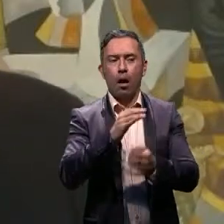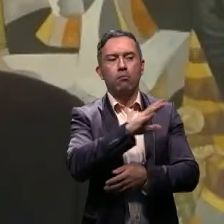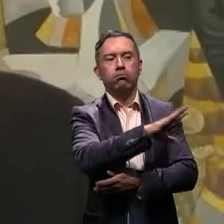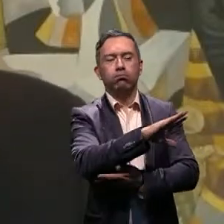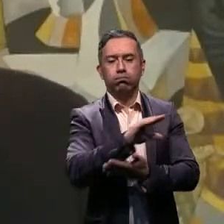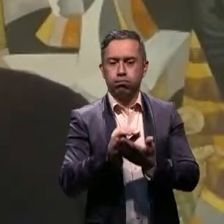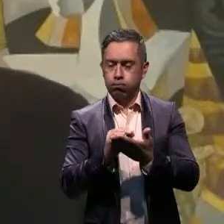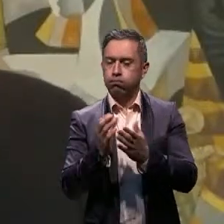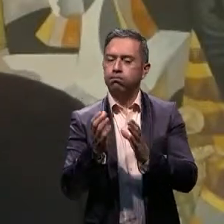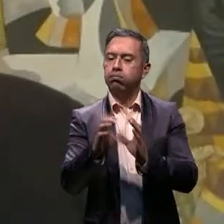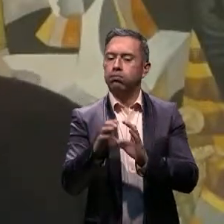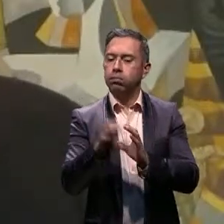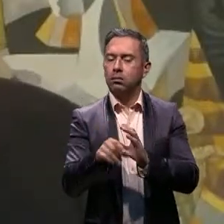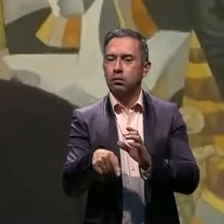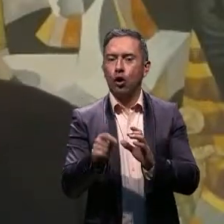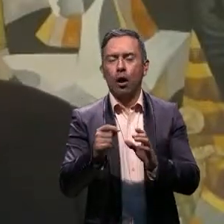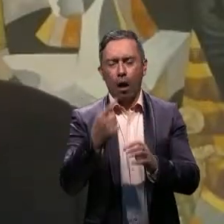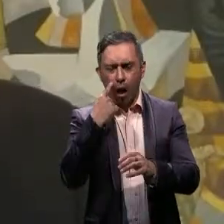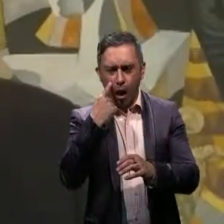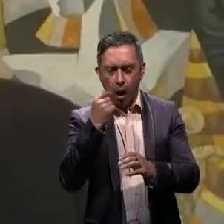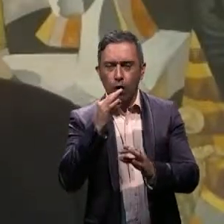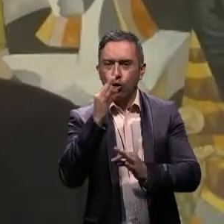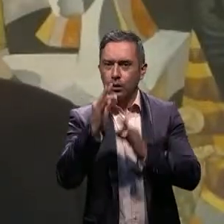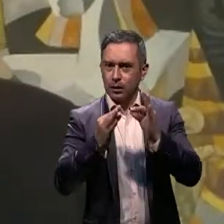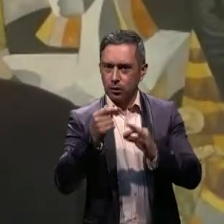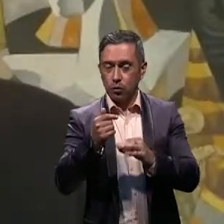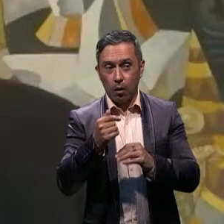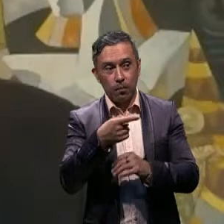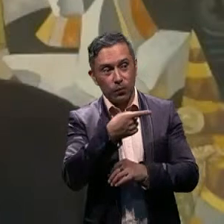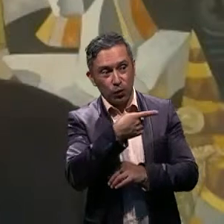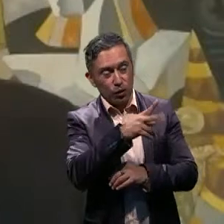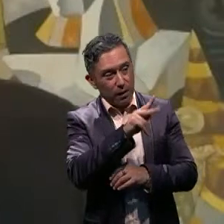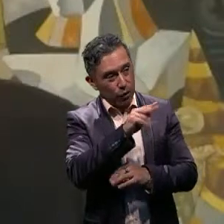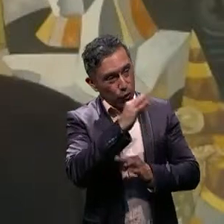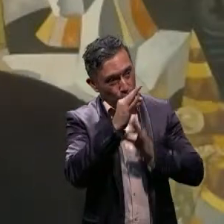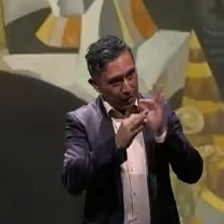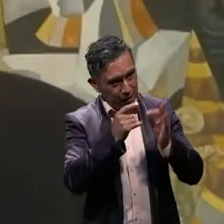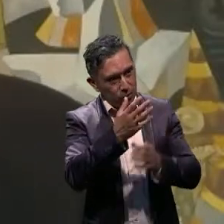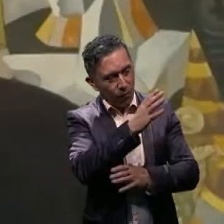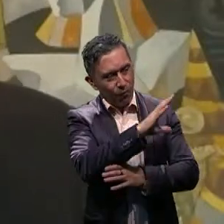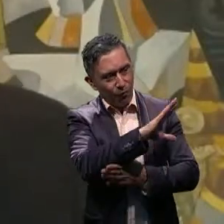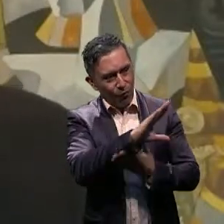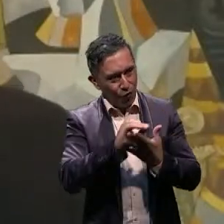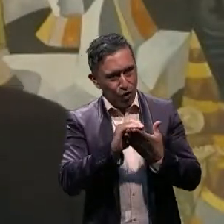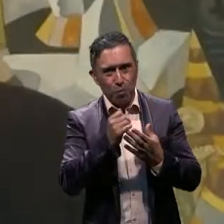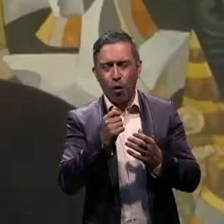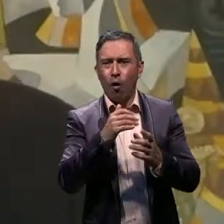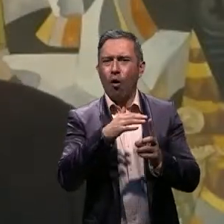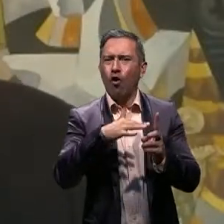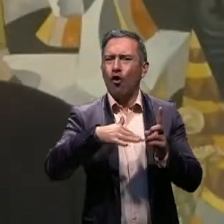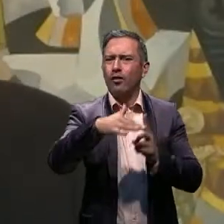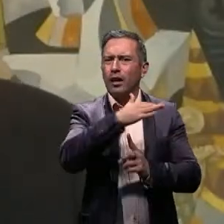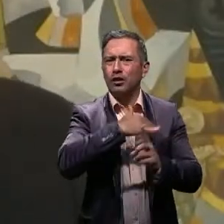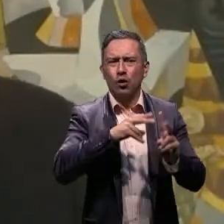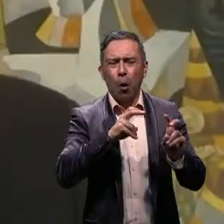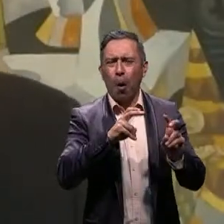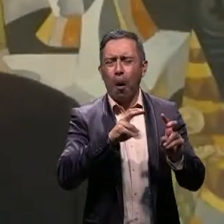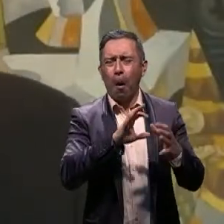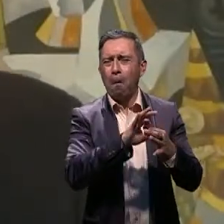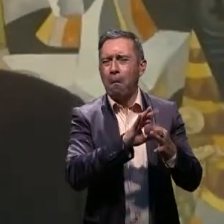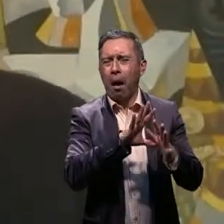to see the news and take that news. I mean, if we are out of